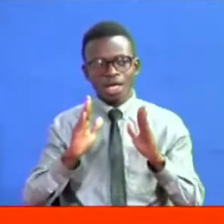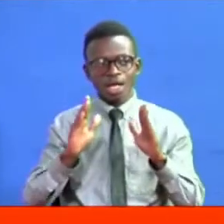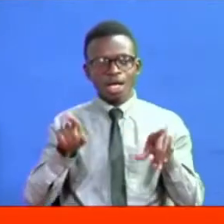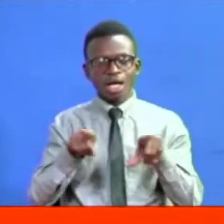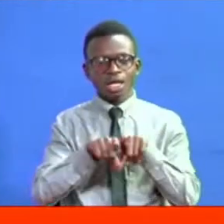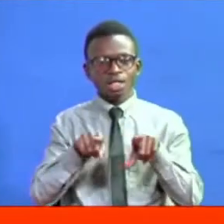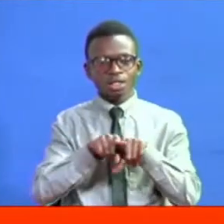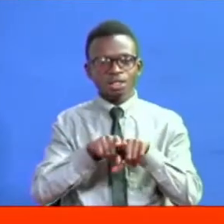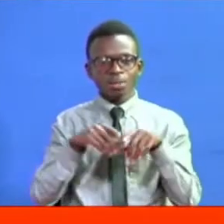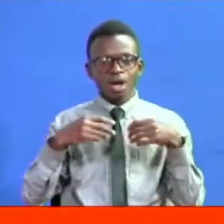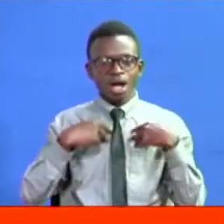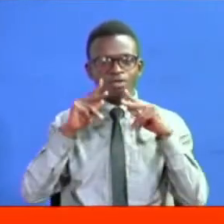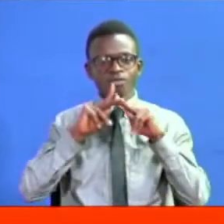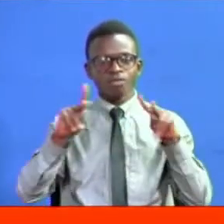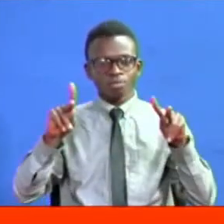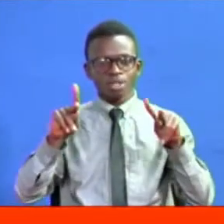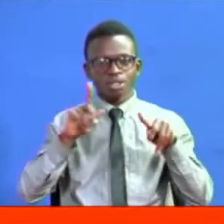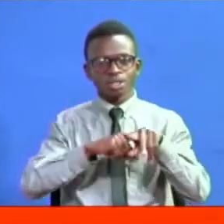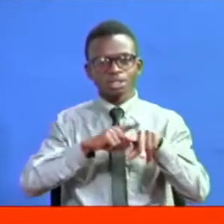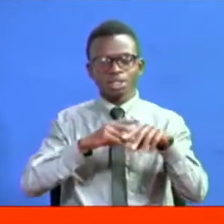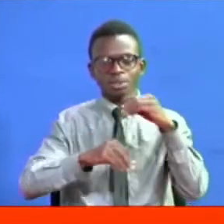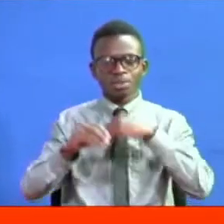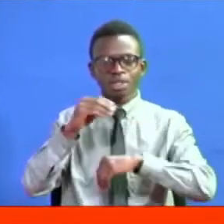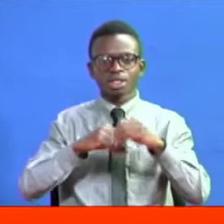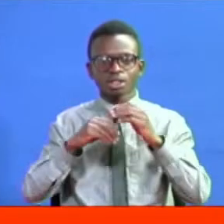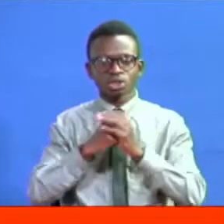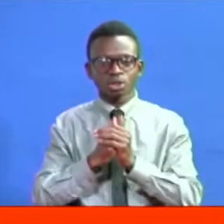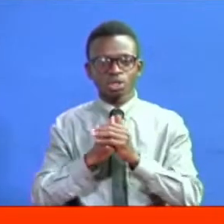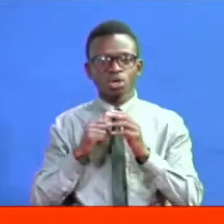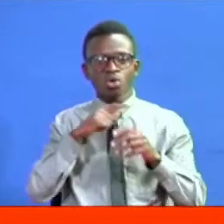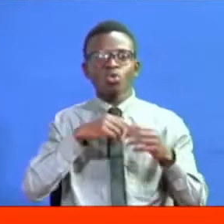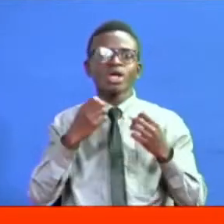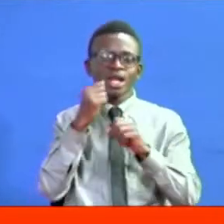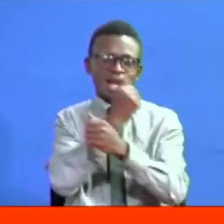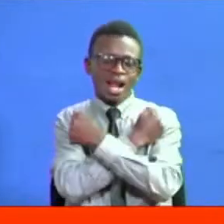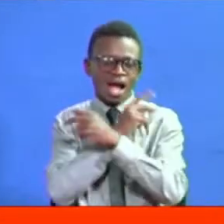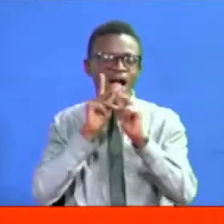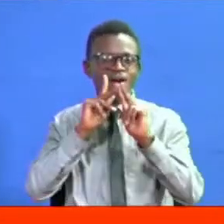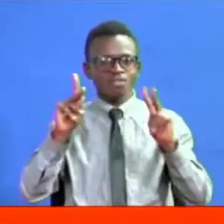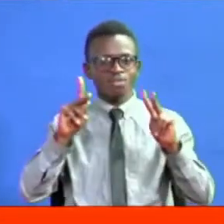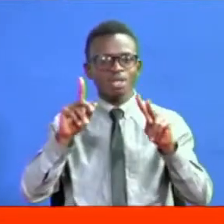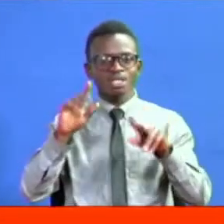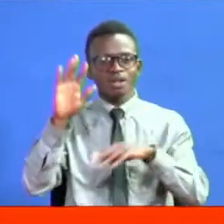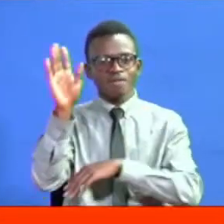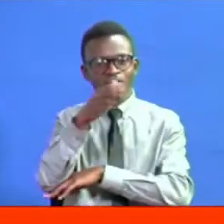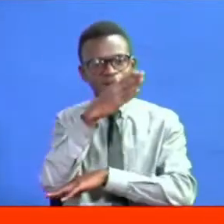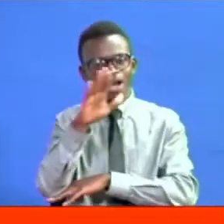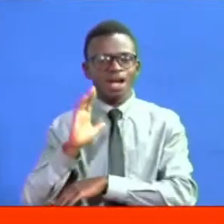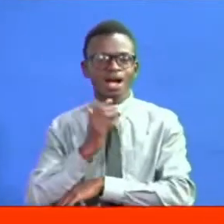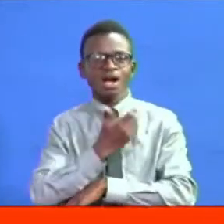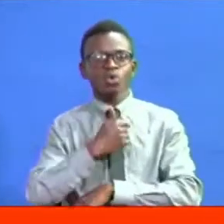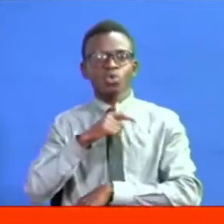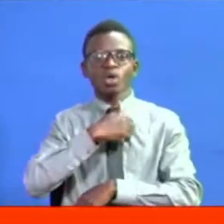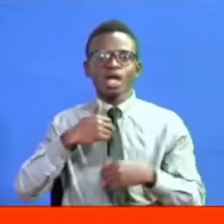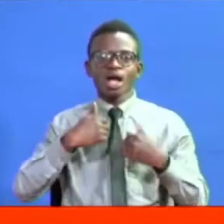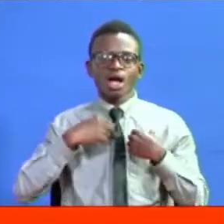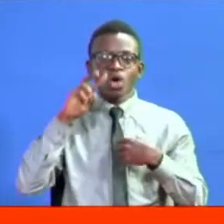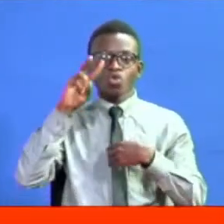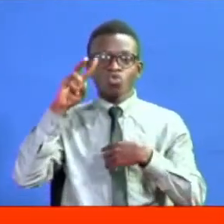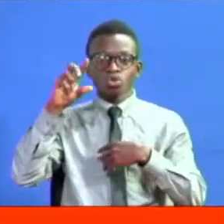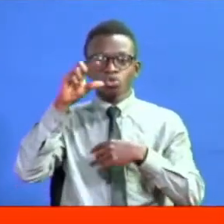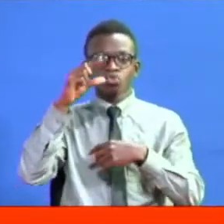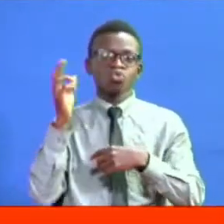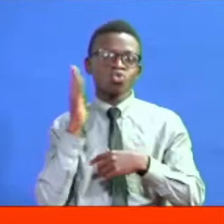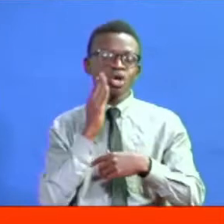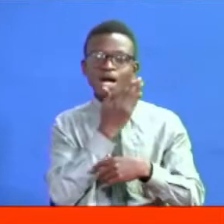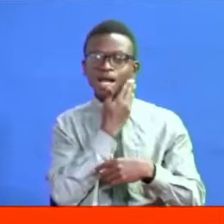course maintain peace in this particular country. It's a country of peace. We love peace. In our flag we have 2 stripes, meaning